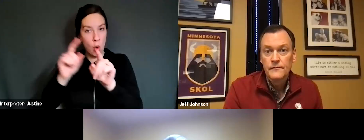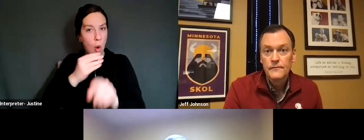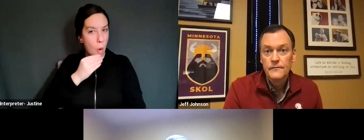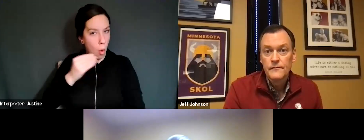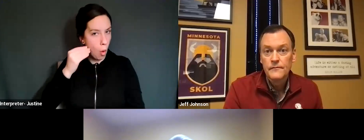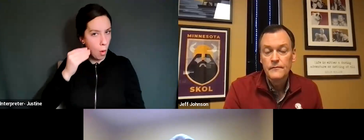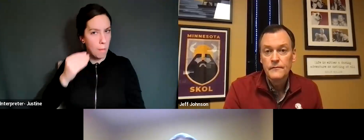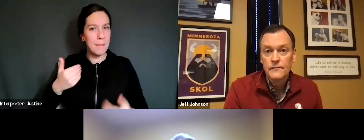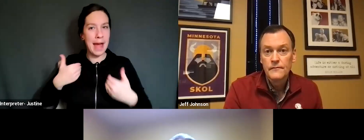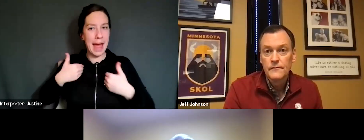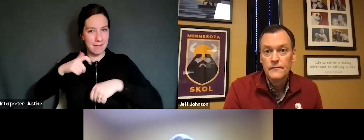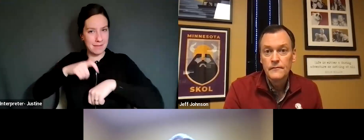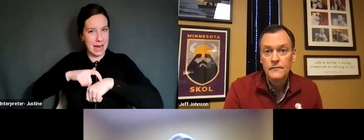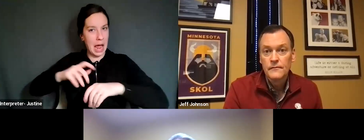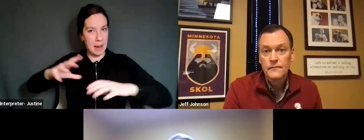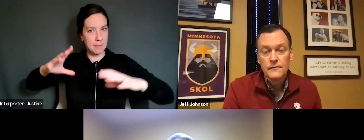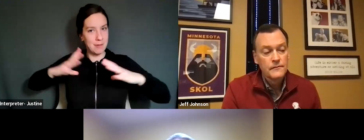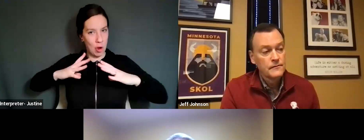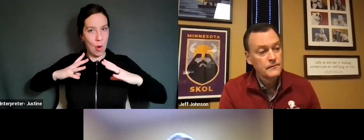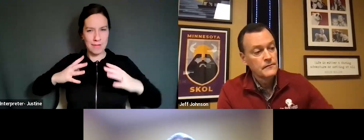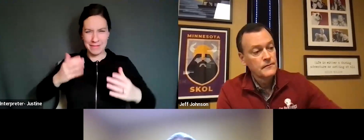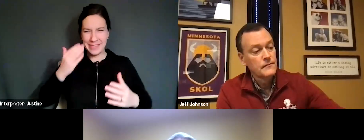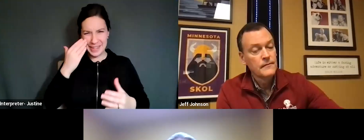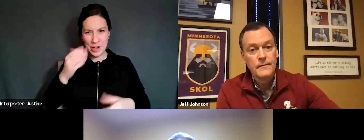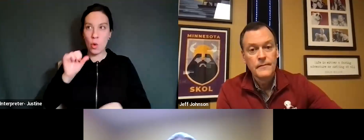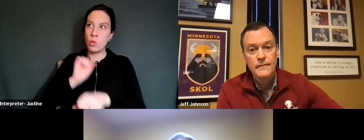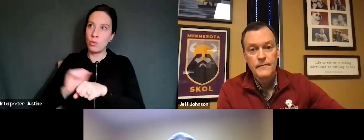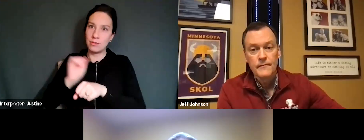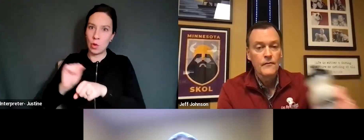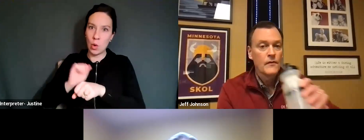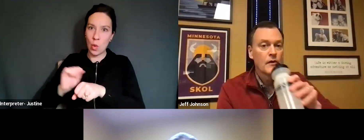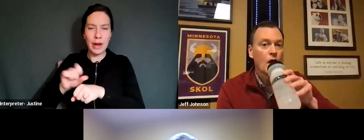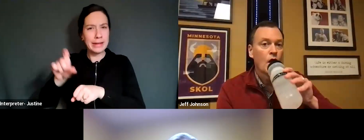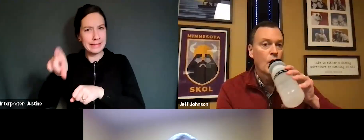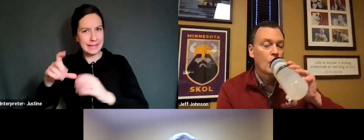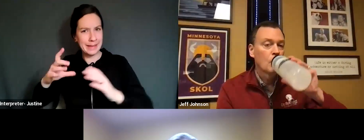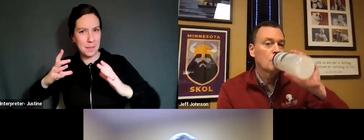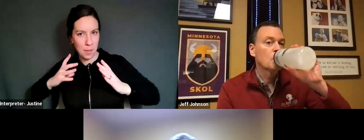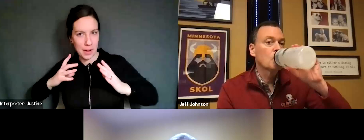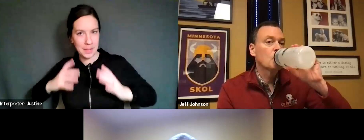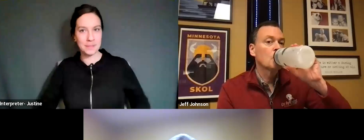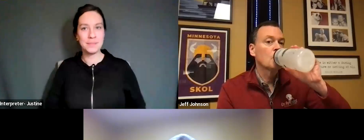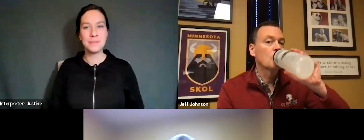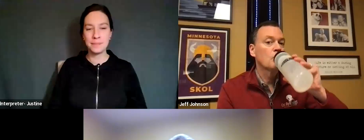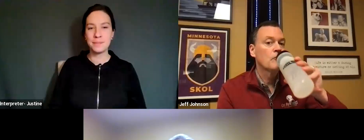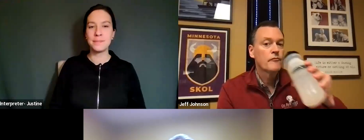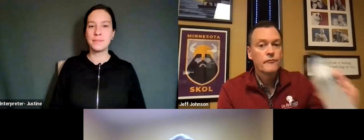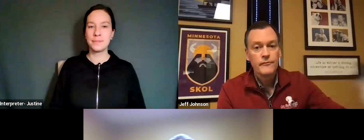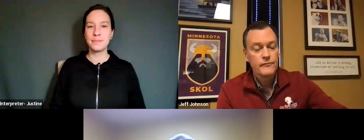like those of us. You go to work, you're at work, and then you go home and you get to take a break.